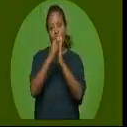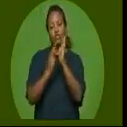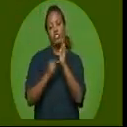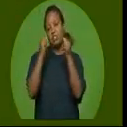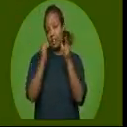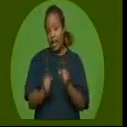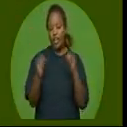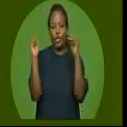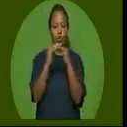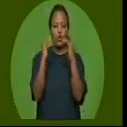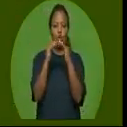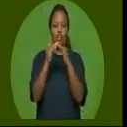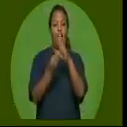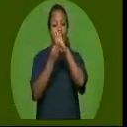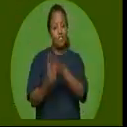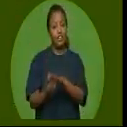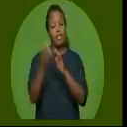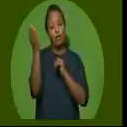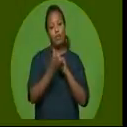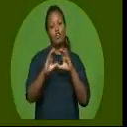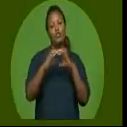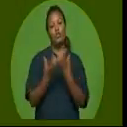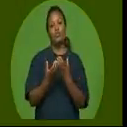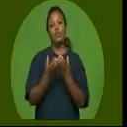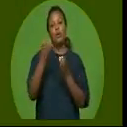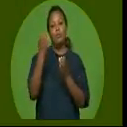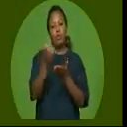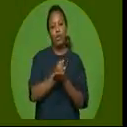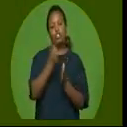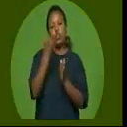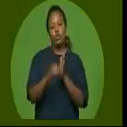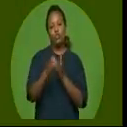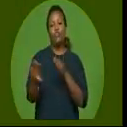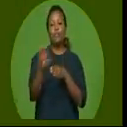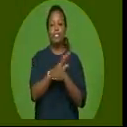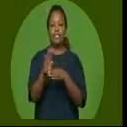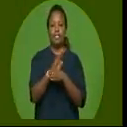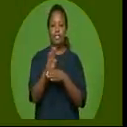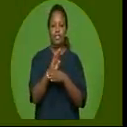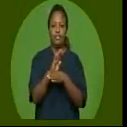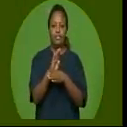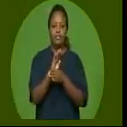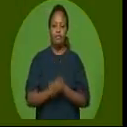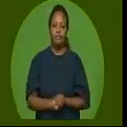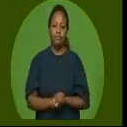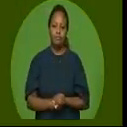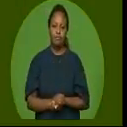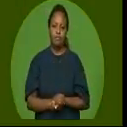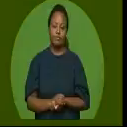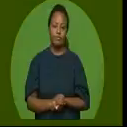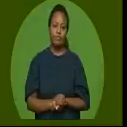Government regulations can equally affect per unit production costs of businesses.